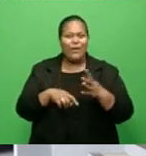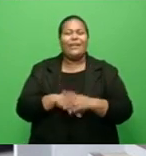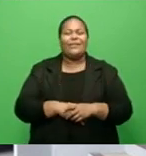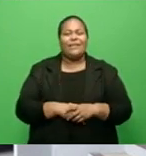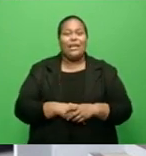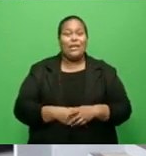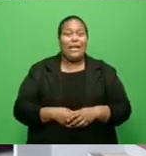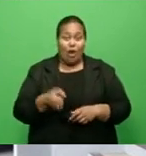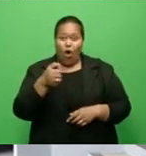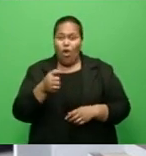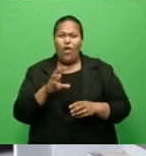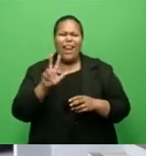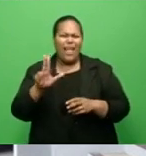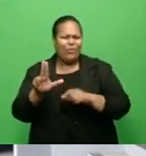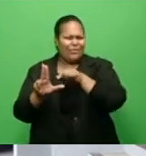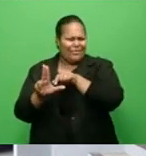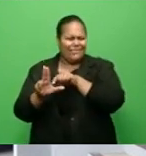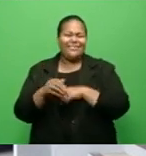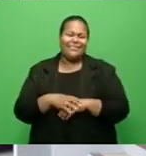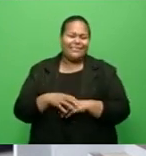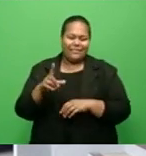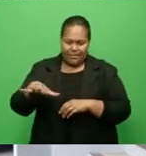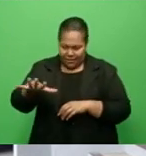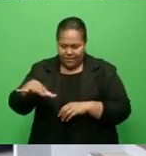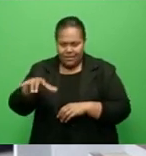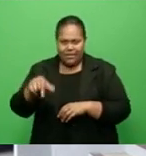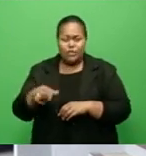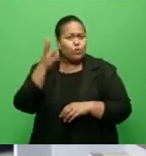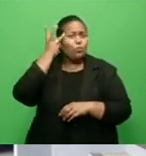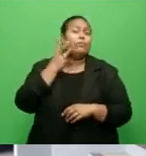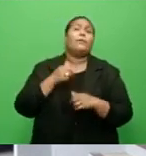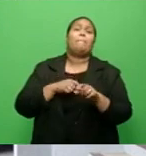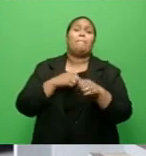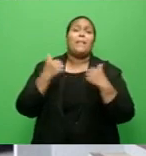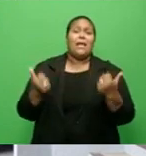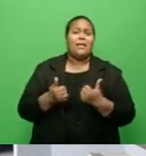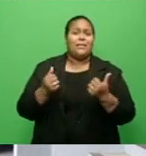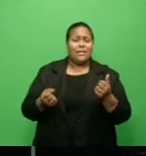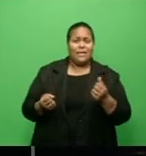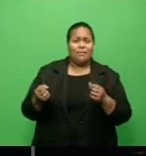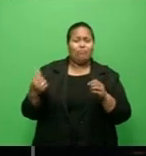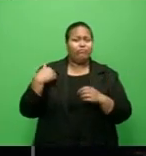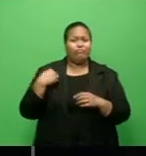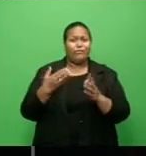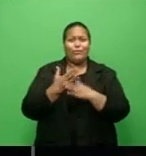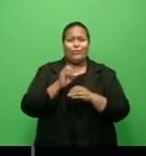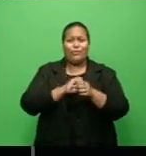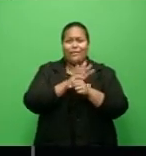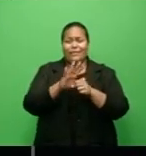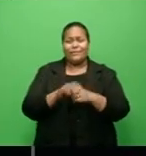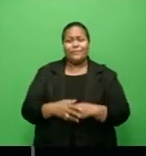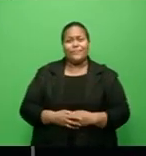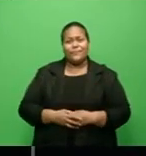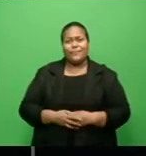TC Harold, Rotulele, Rotuma, and Matuku and